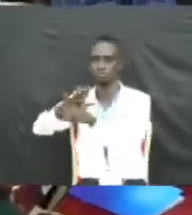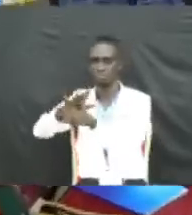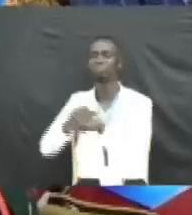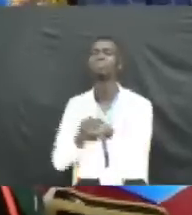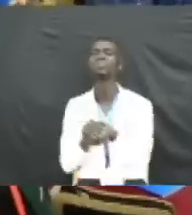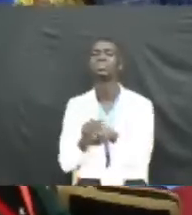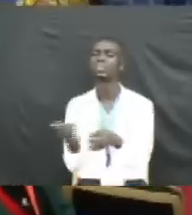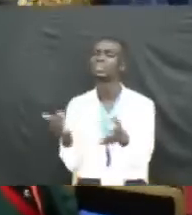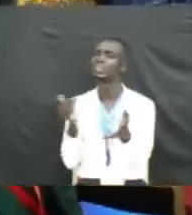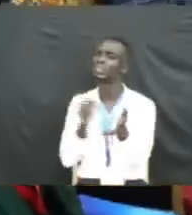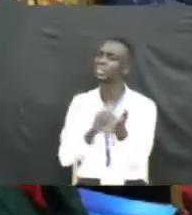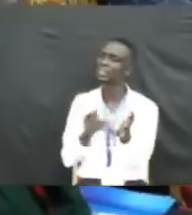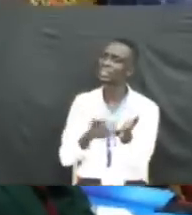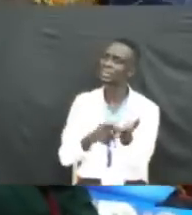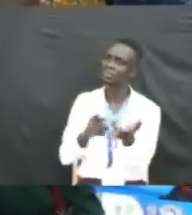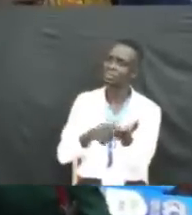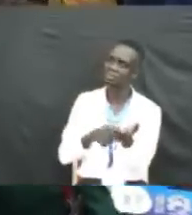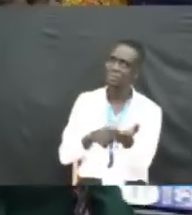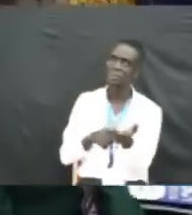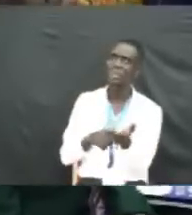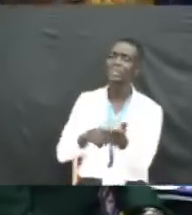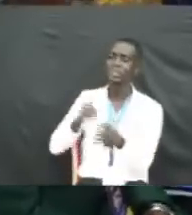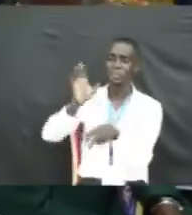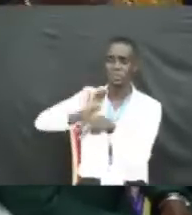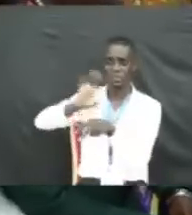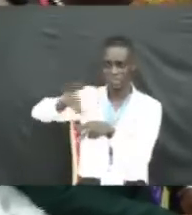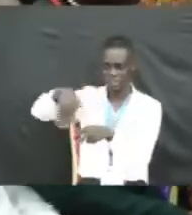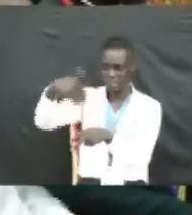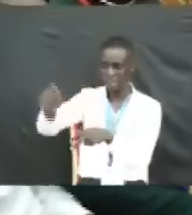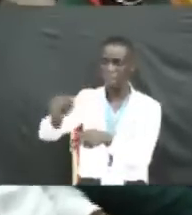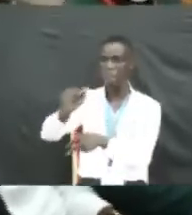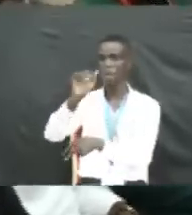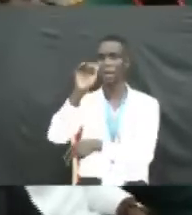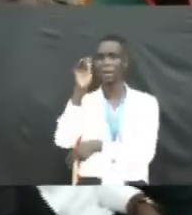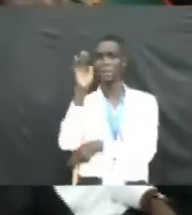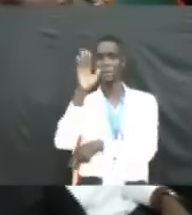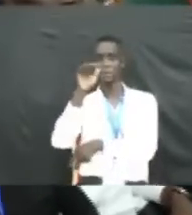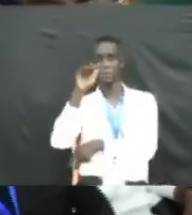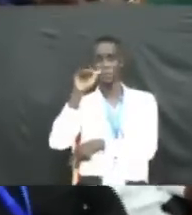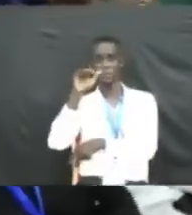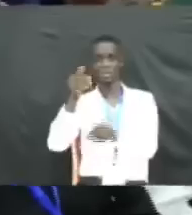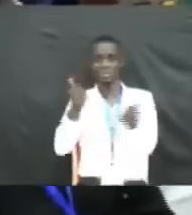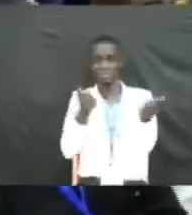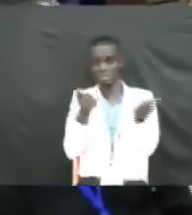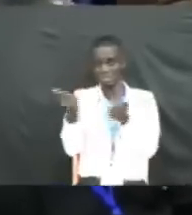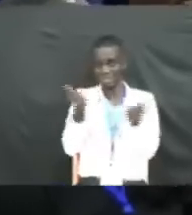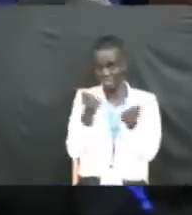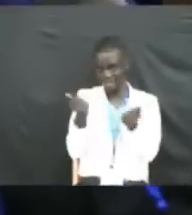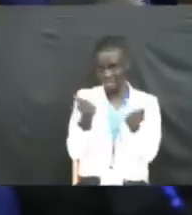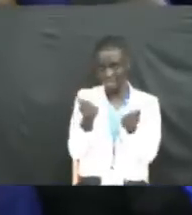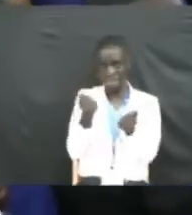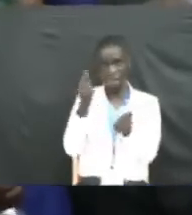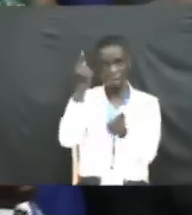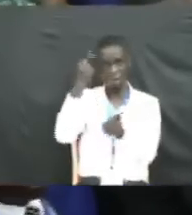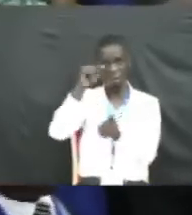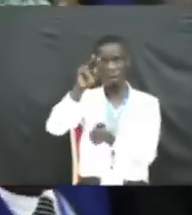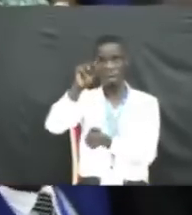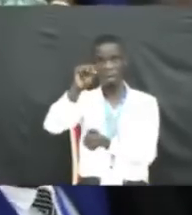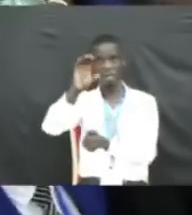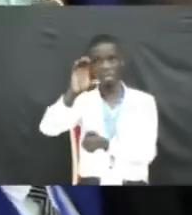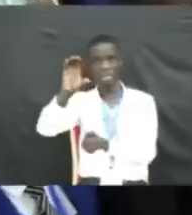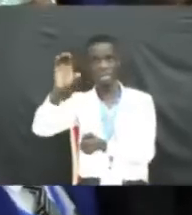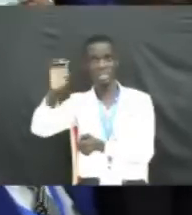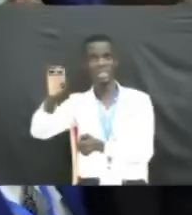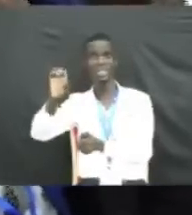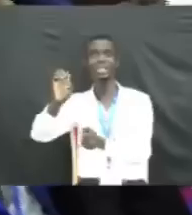Again, the church released 15 vans to the National Commission for Civic Education to